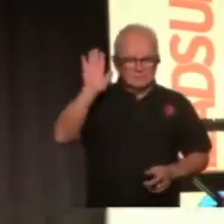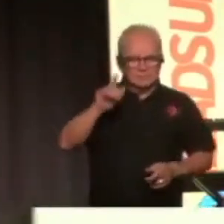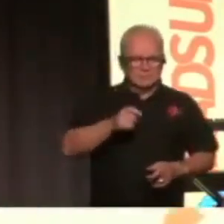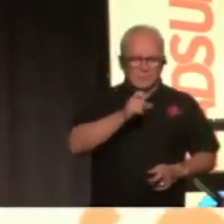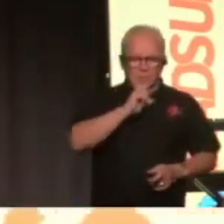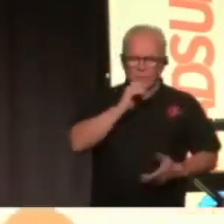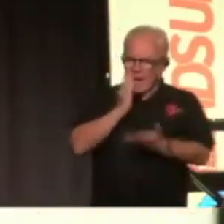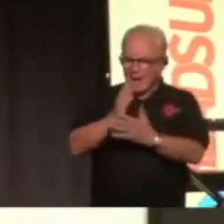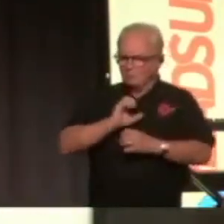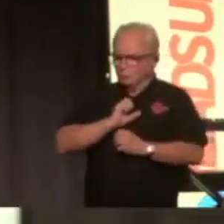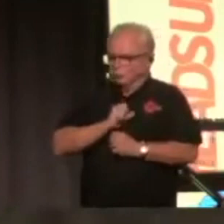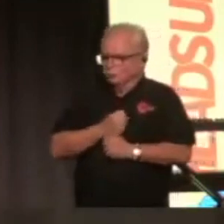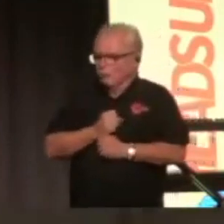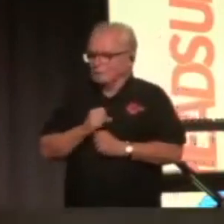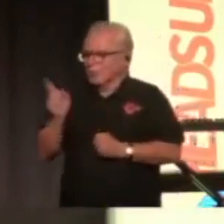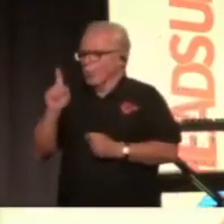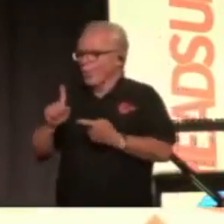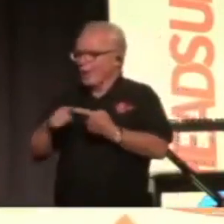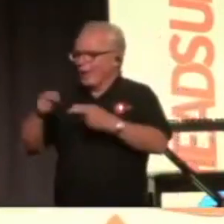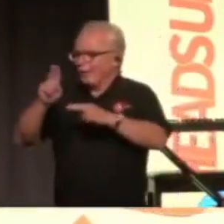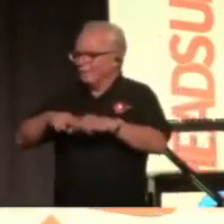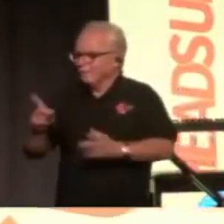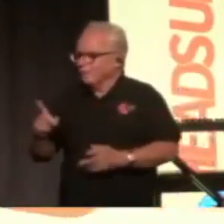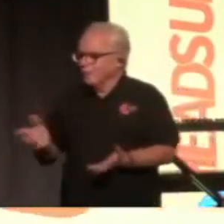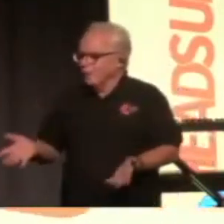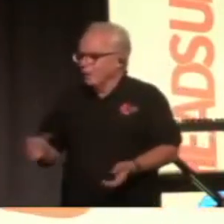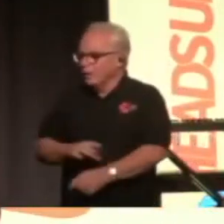who is stressed over what if?